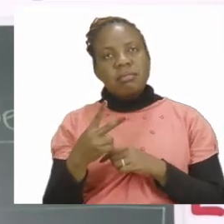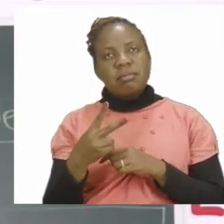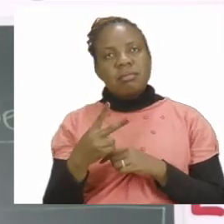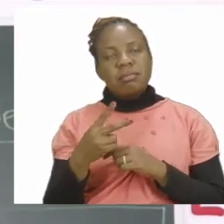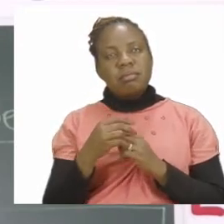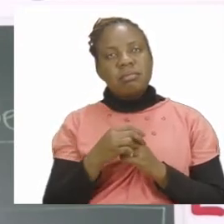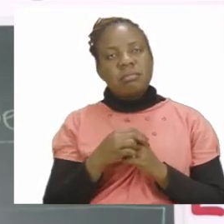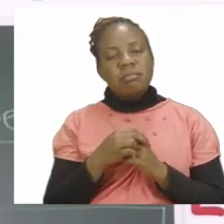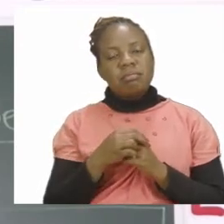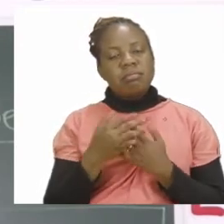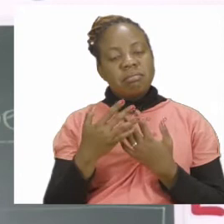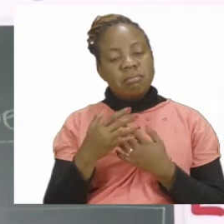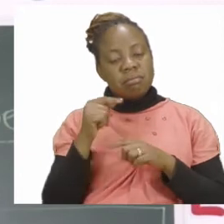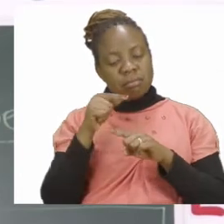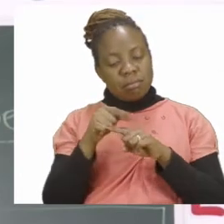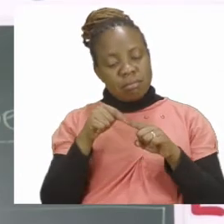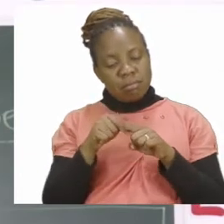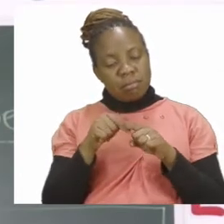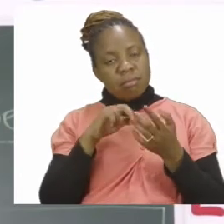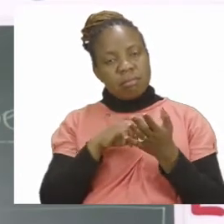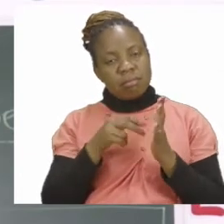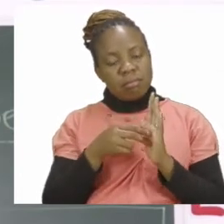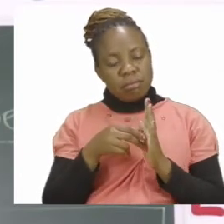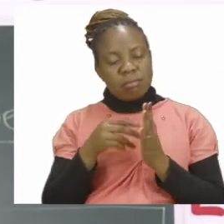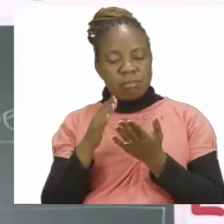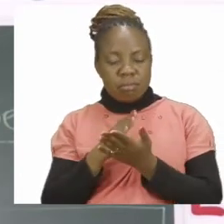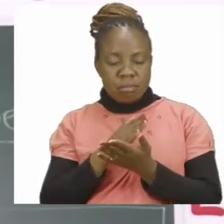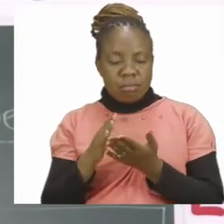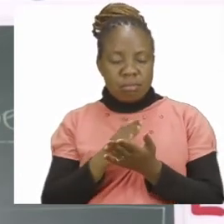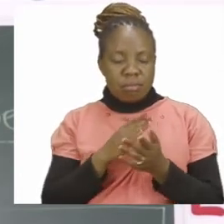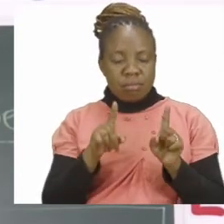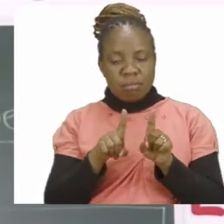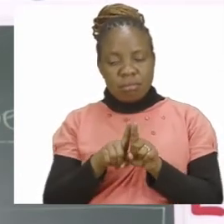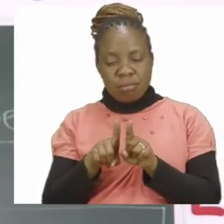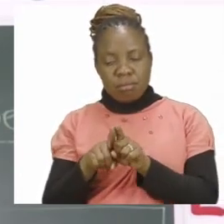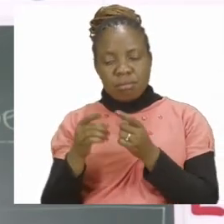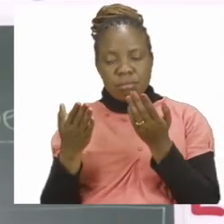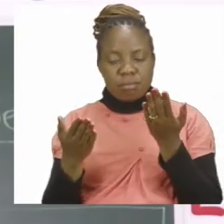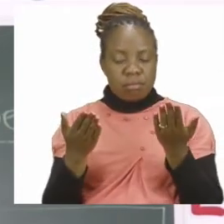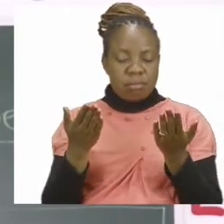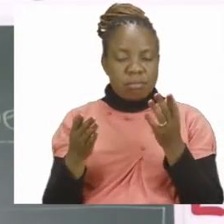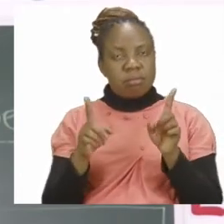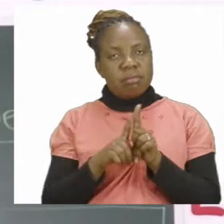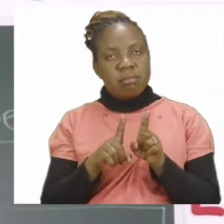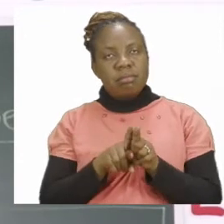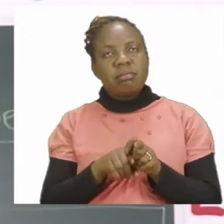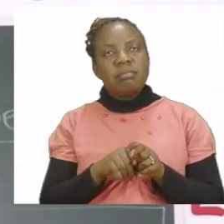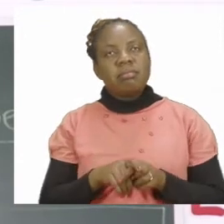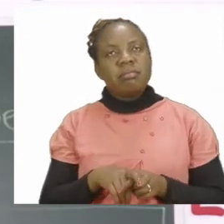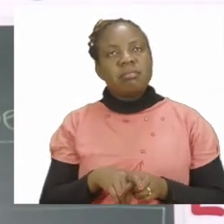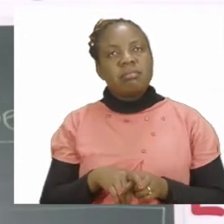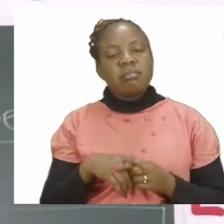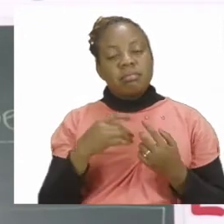it means we have to share. So, if we take 50 and we